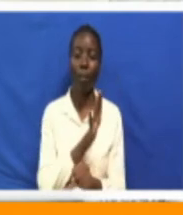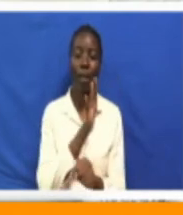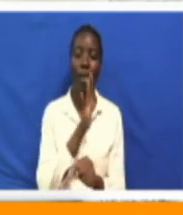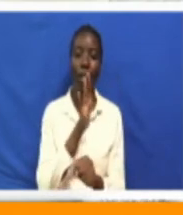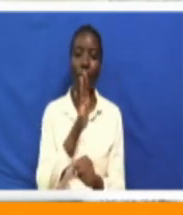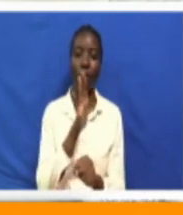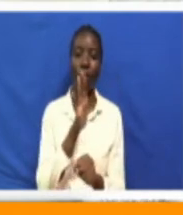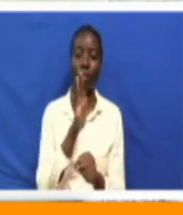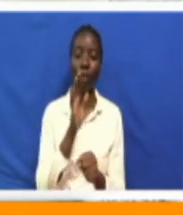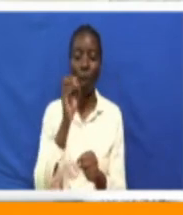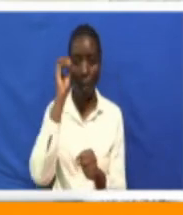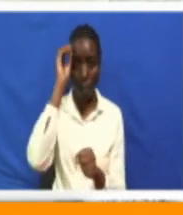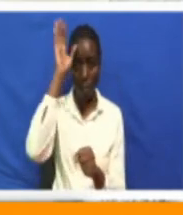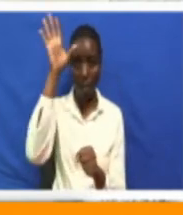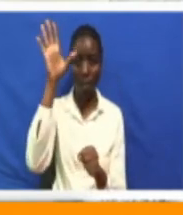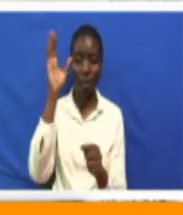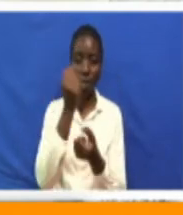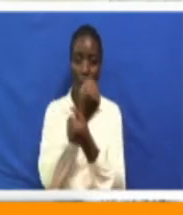foreign